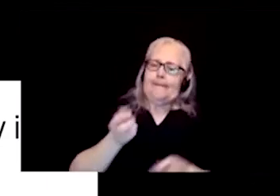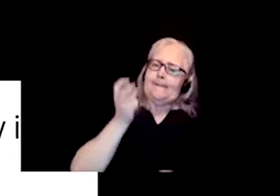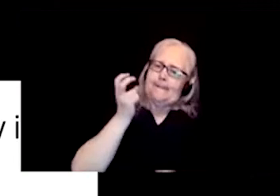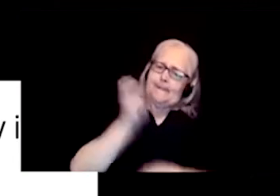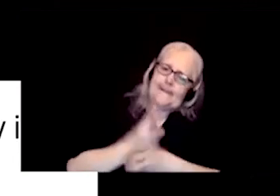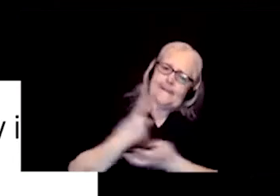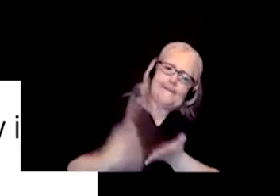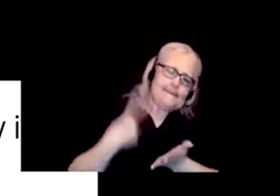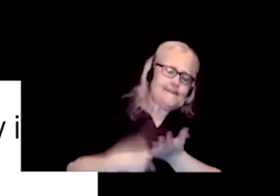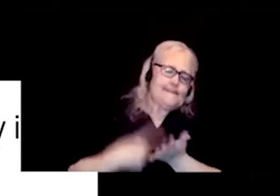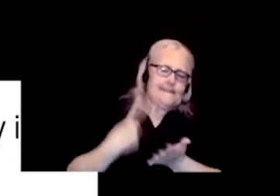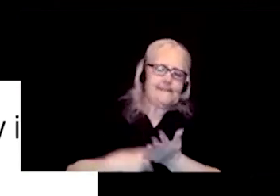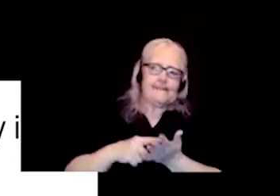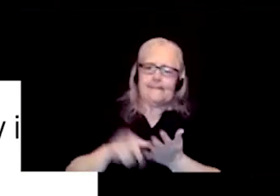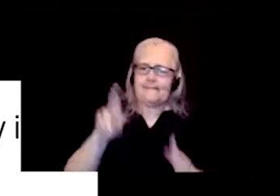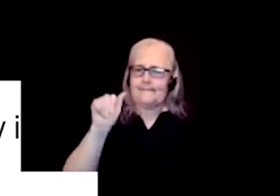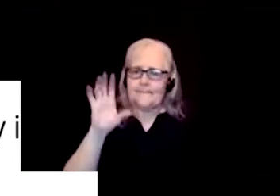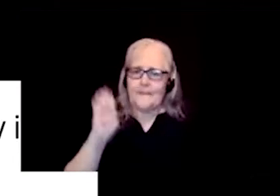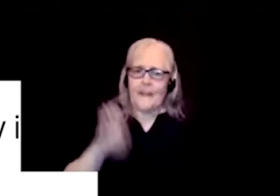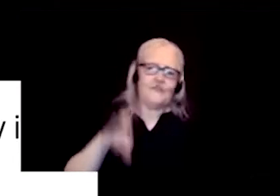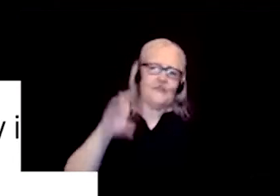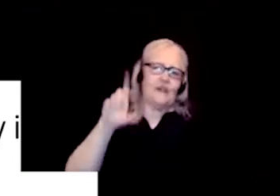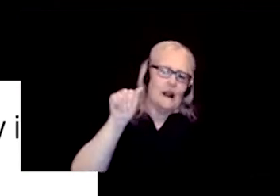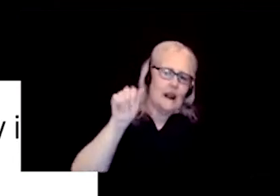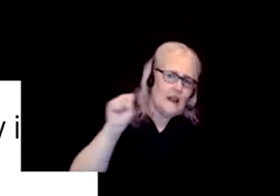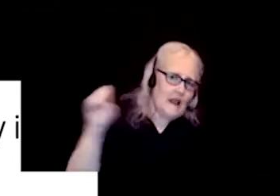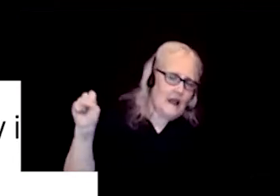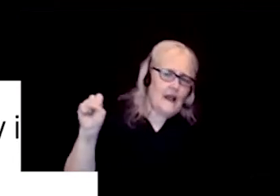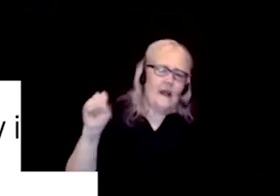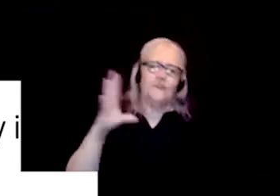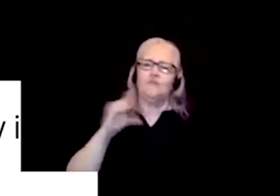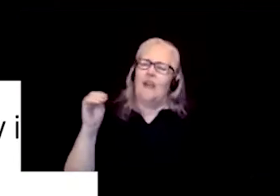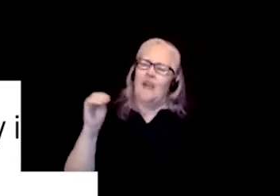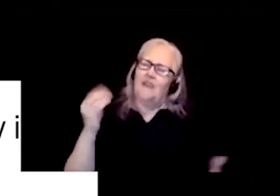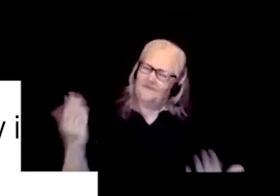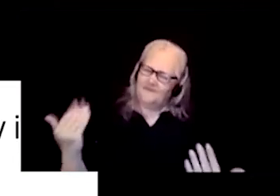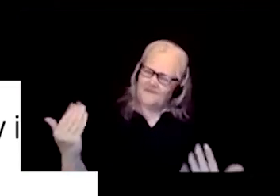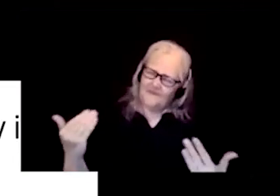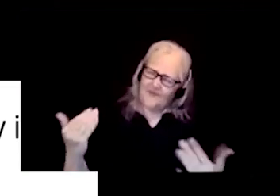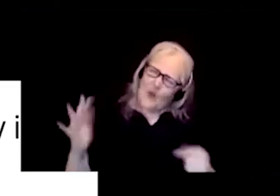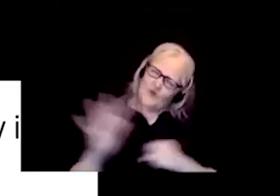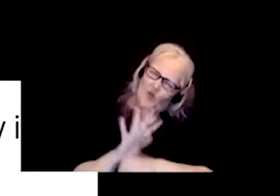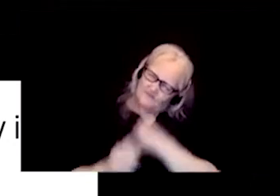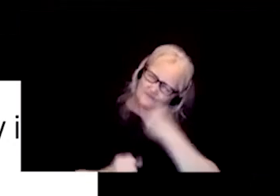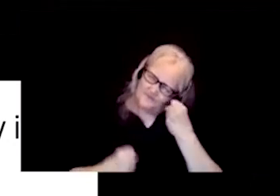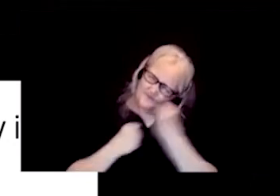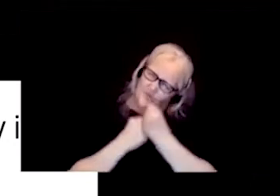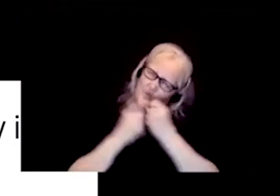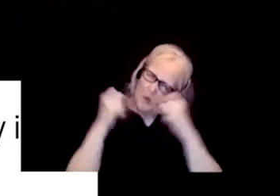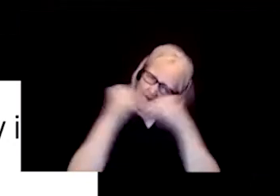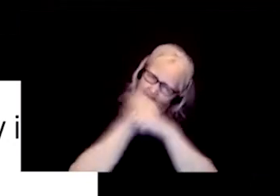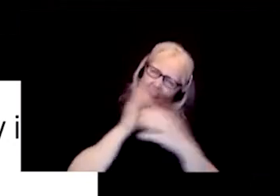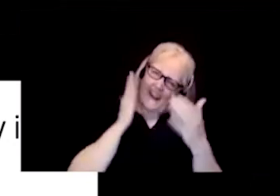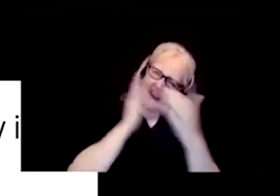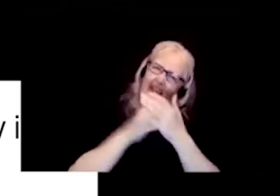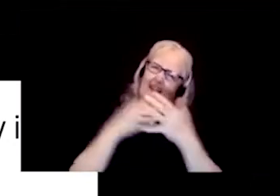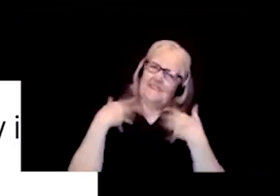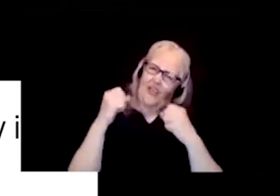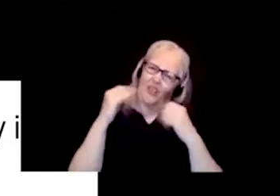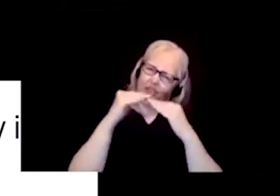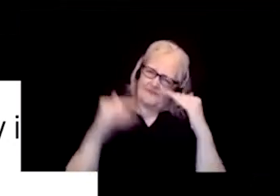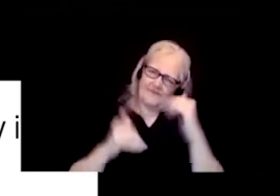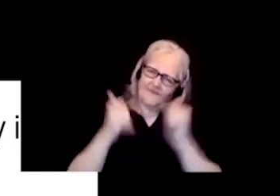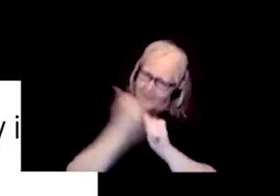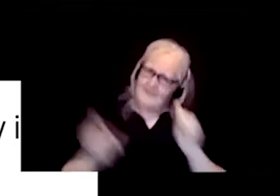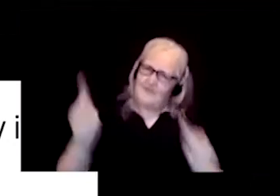and class, and advocate for a full commitment to tackling health inequities in all areas. We have to work